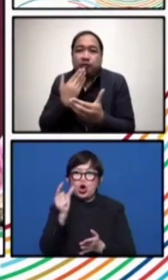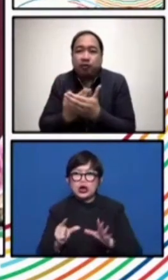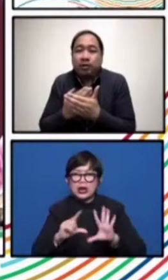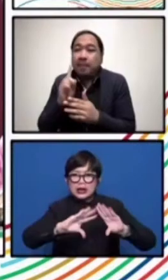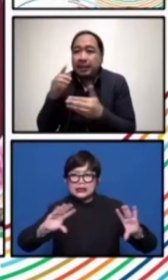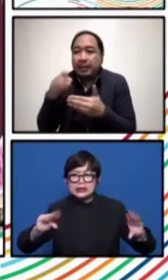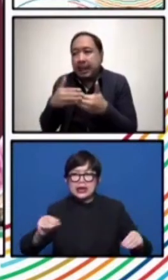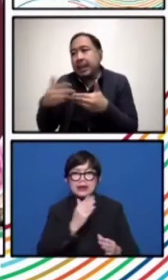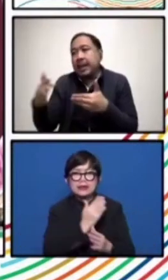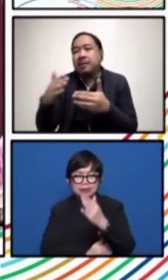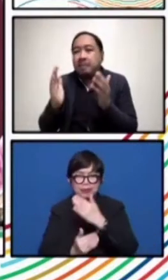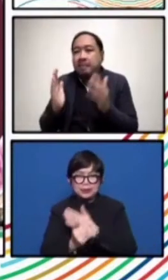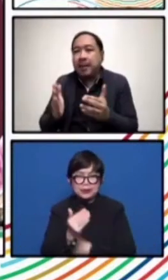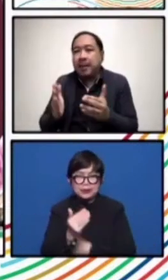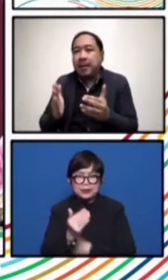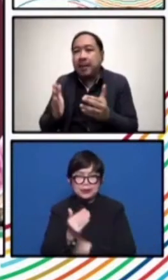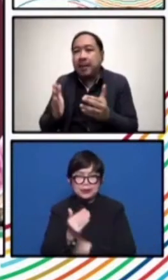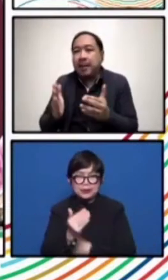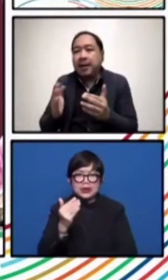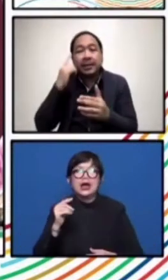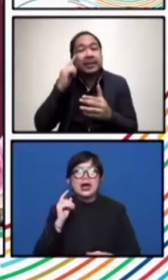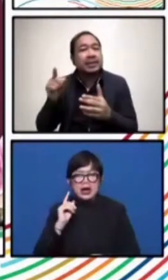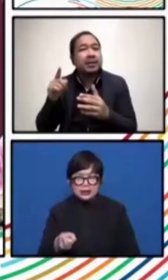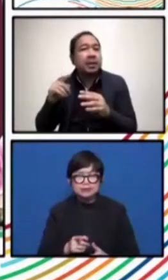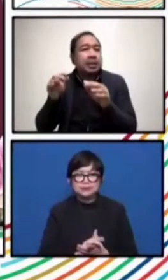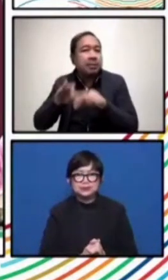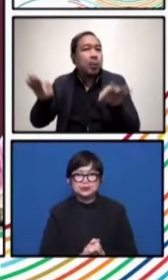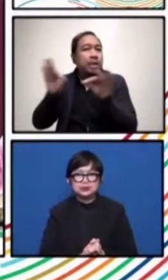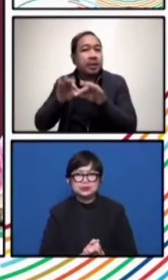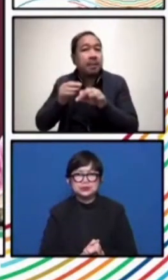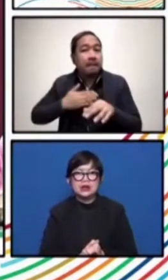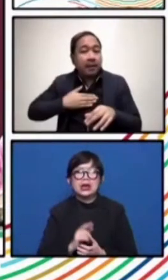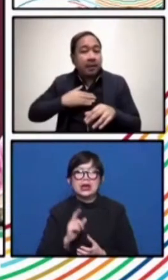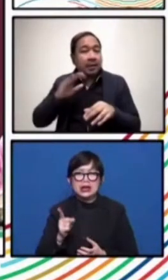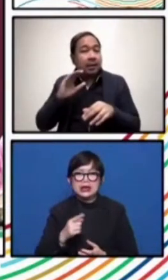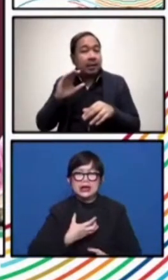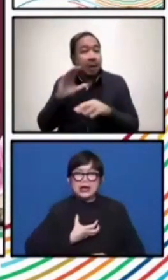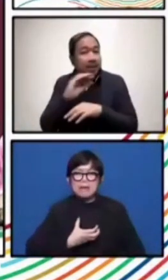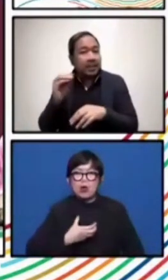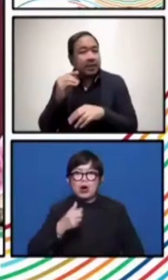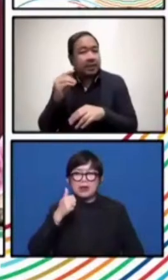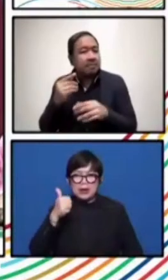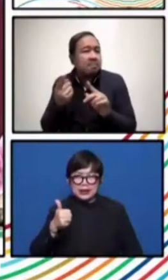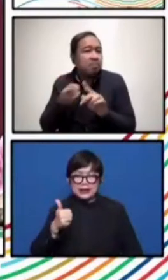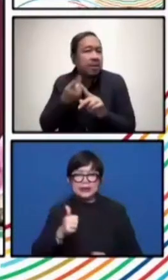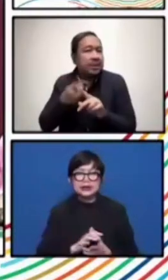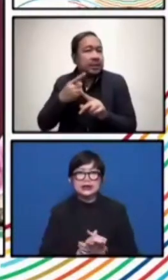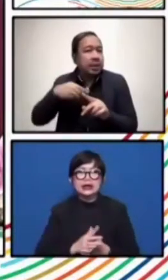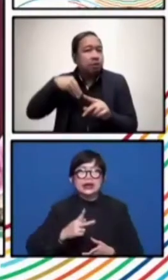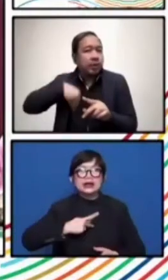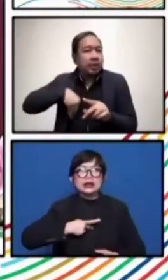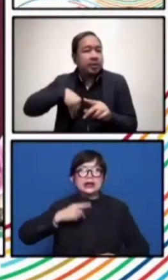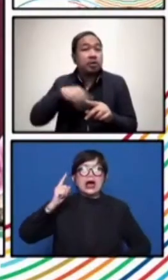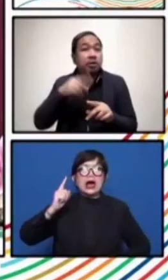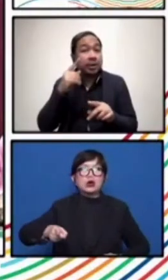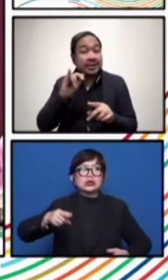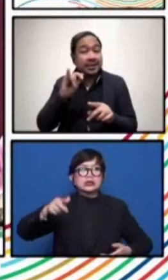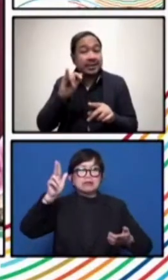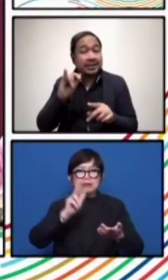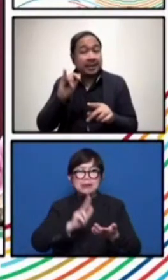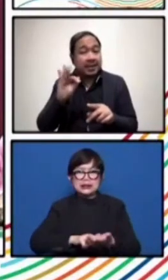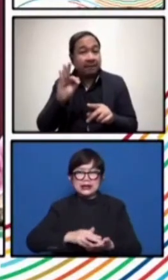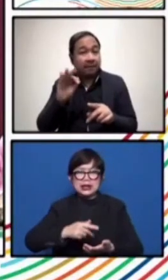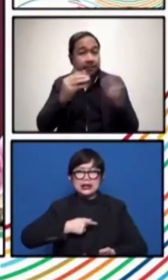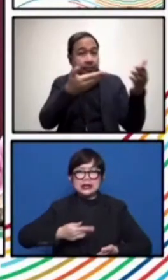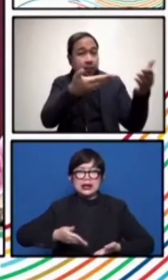it's Merit above anything else but we will ensure that we give you the adequate training so there is Investments is